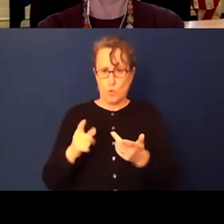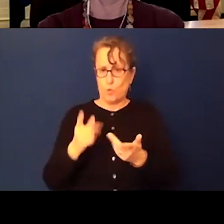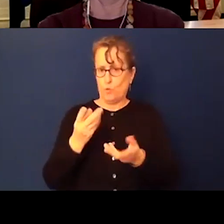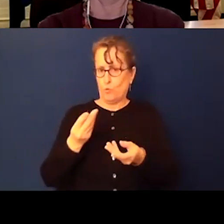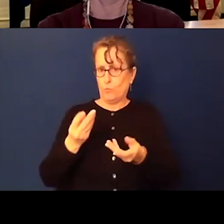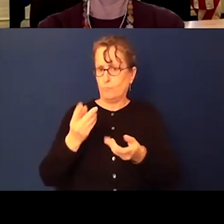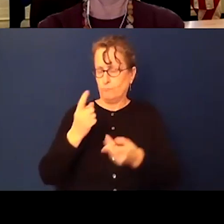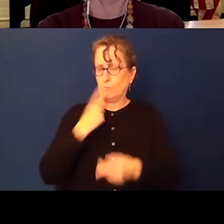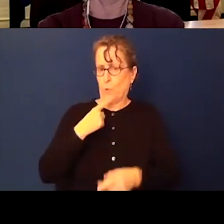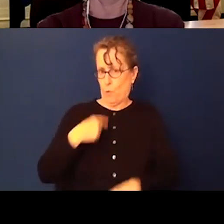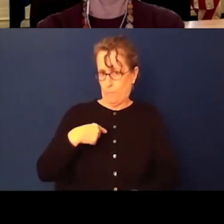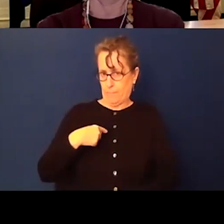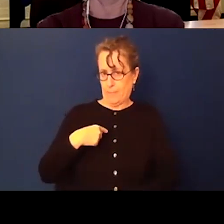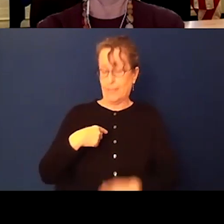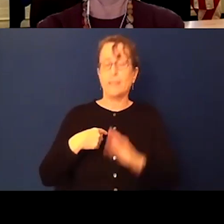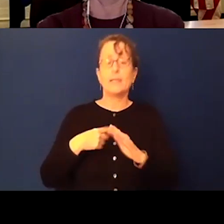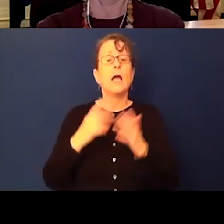procedure for this reimbursement process.